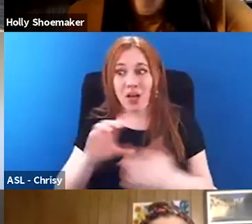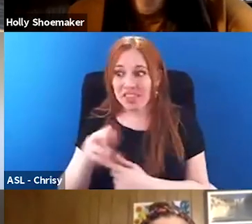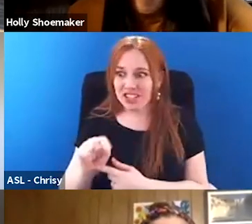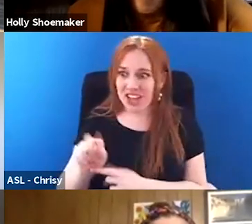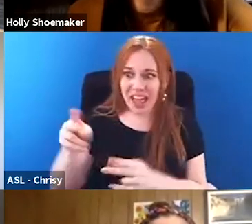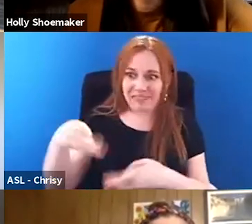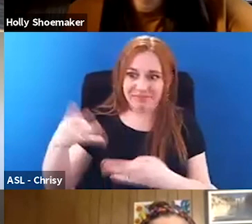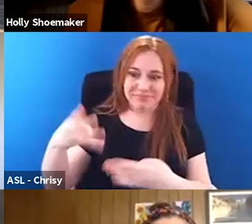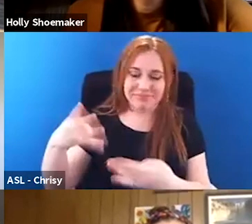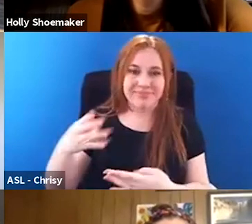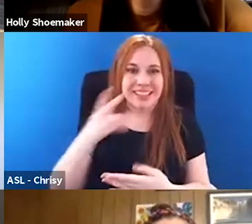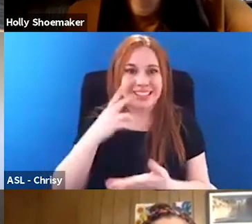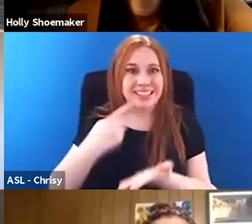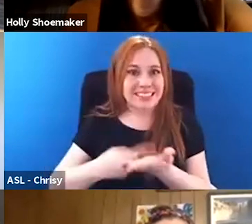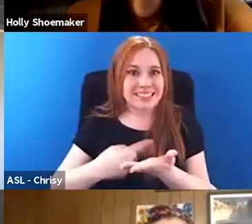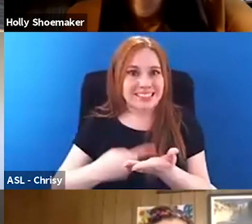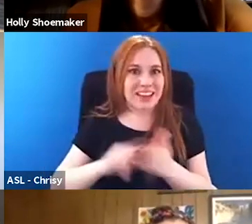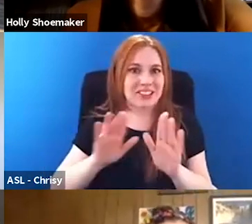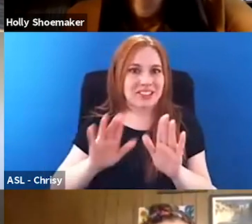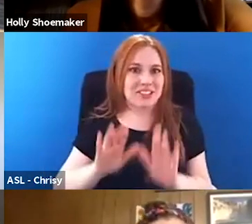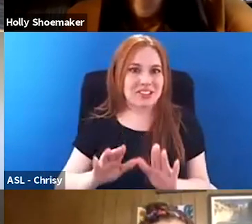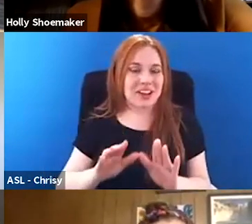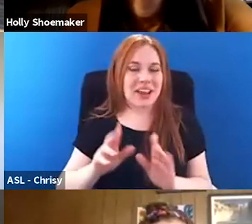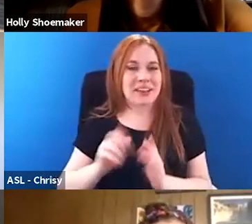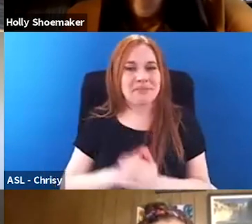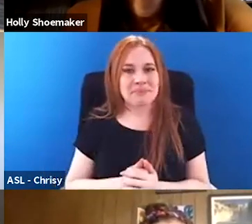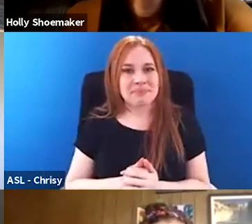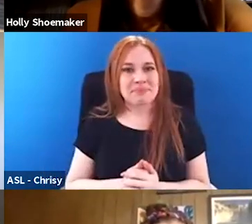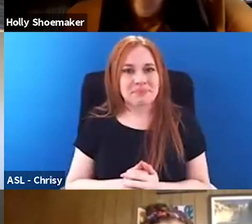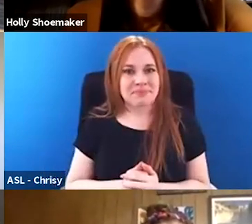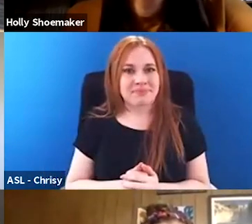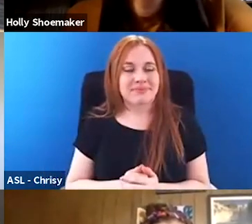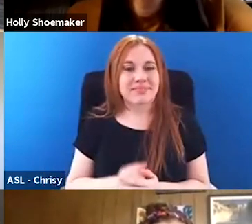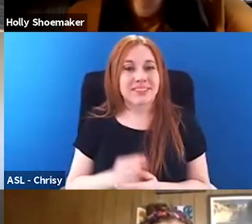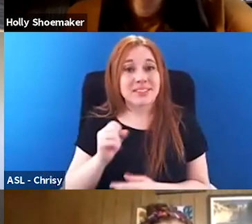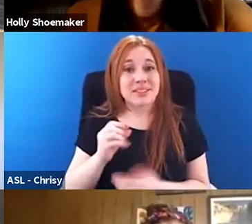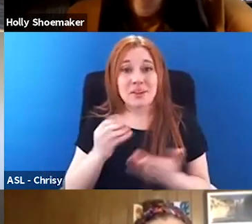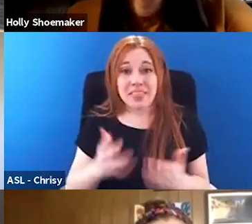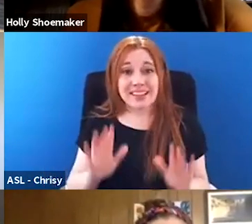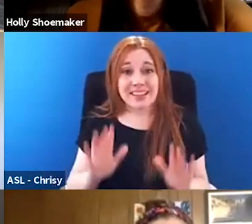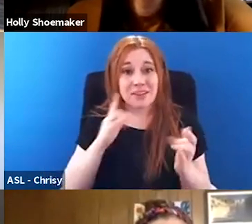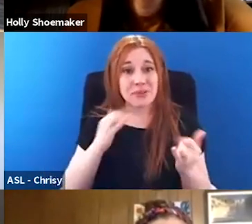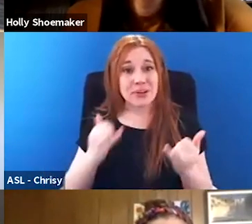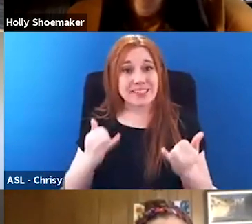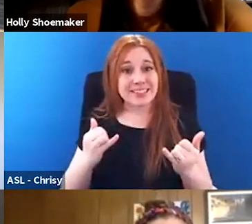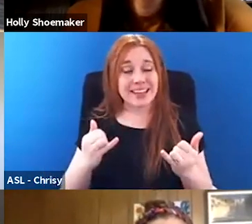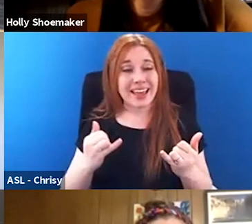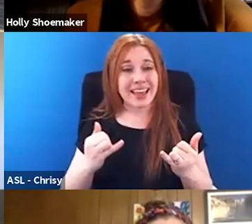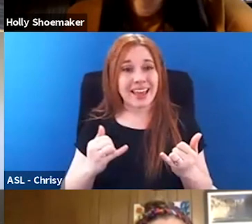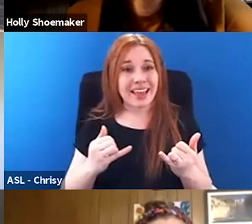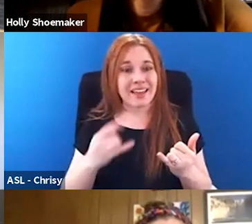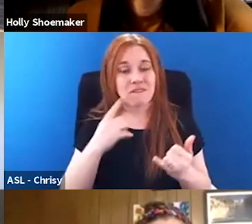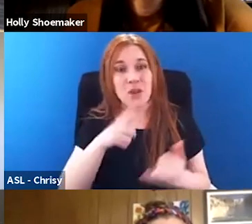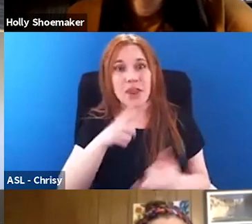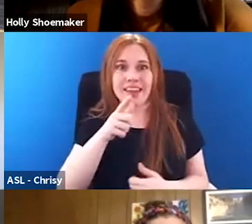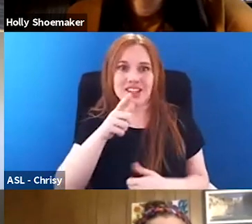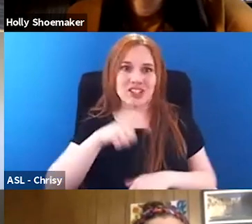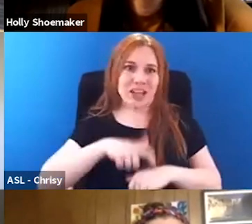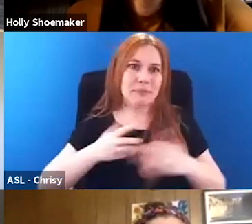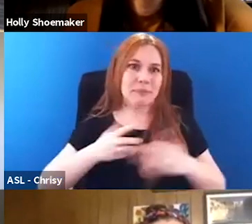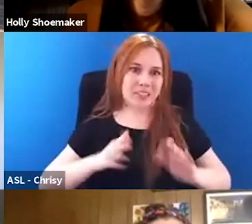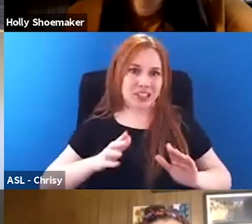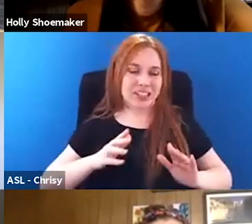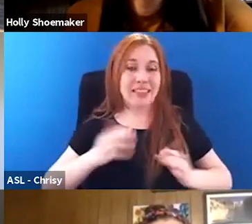and seeing all the discussions that people are having. So. But that's it for today, at least for lunchtime. And